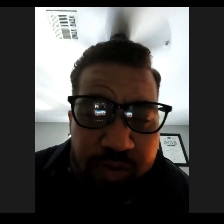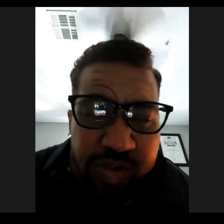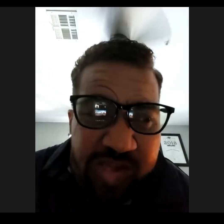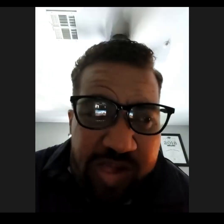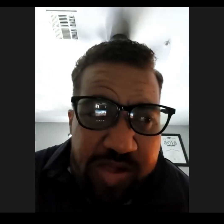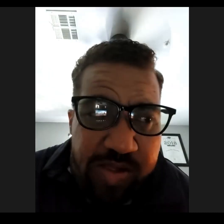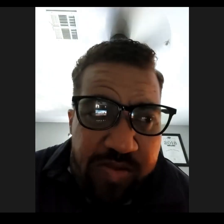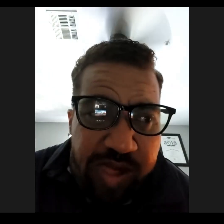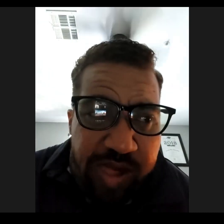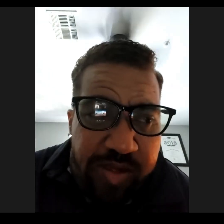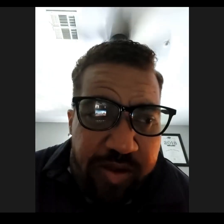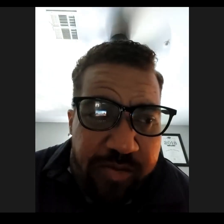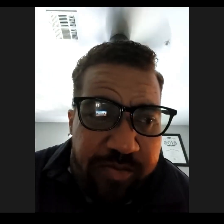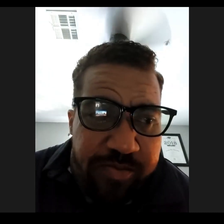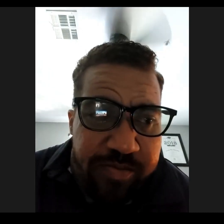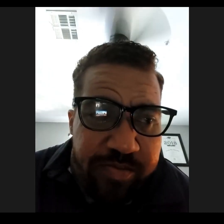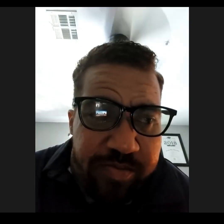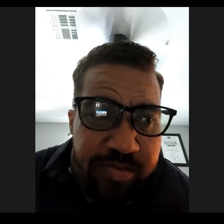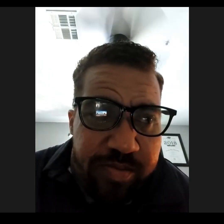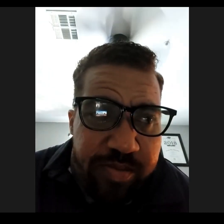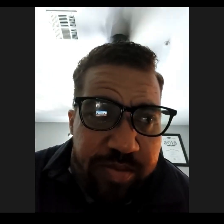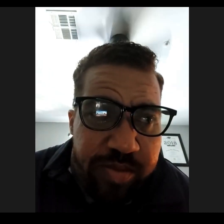I'm noticing that